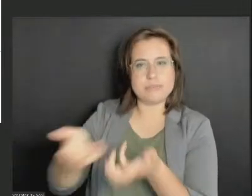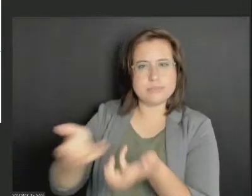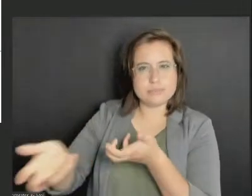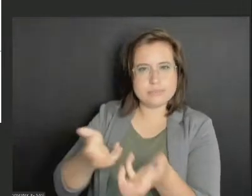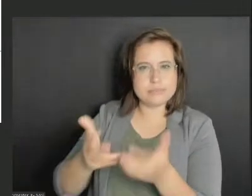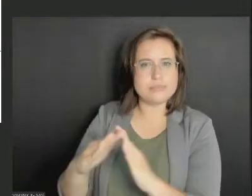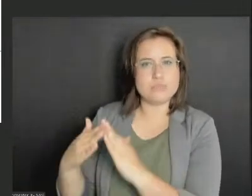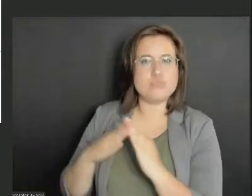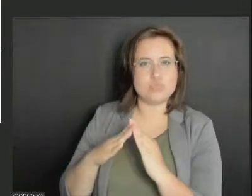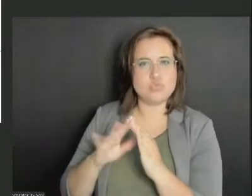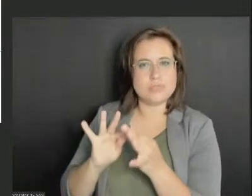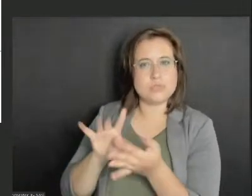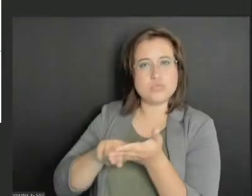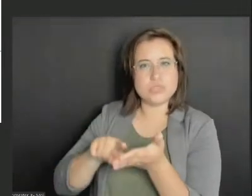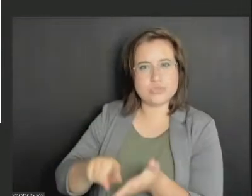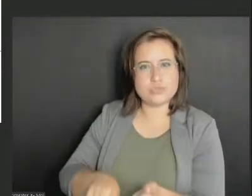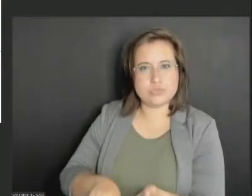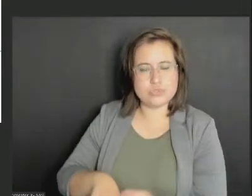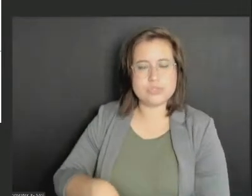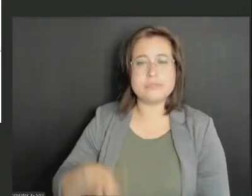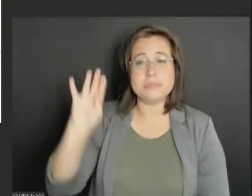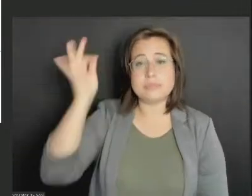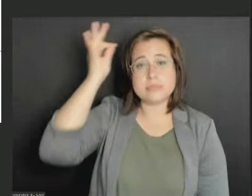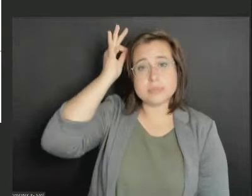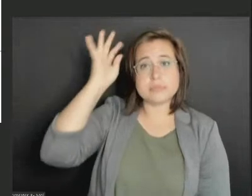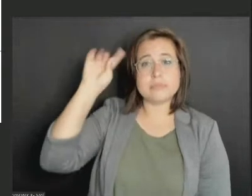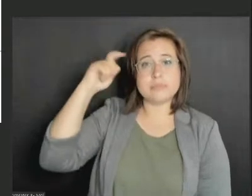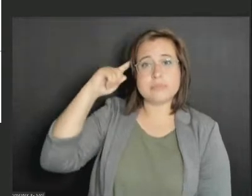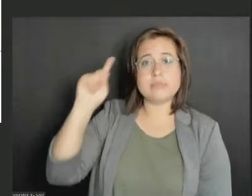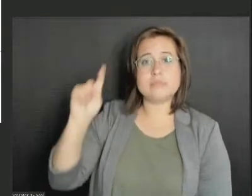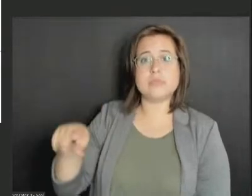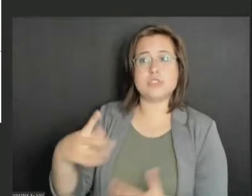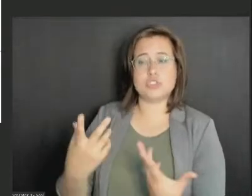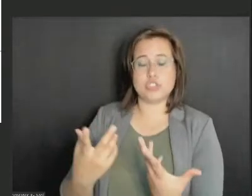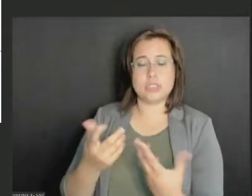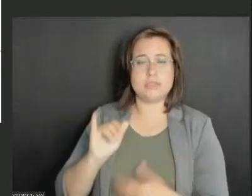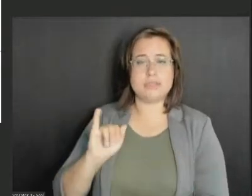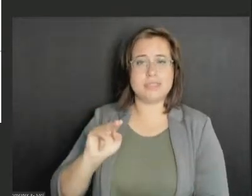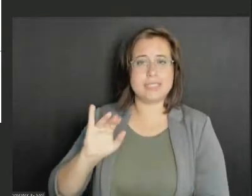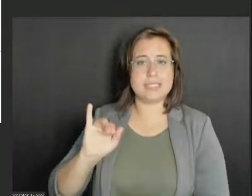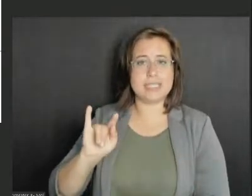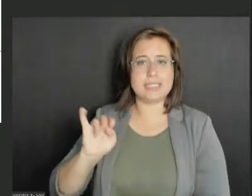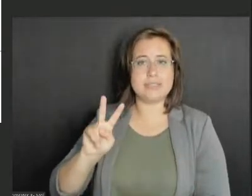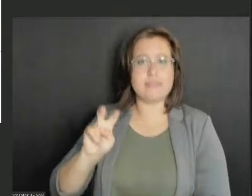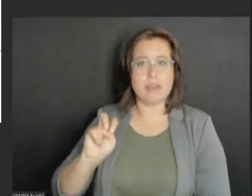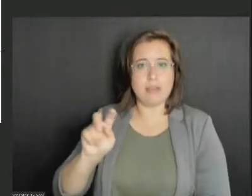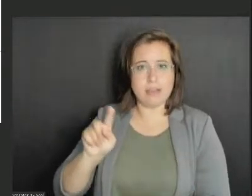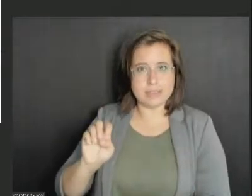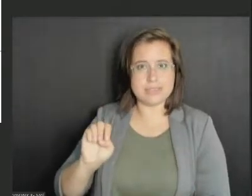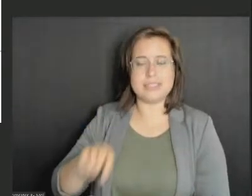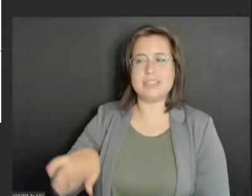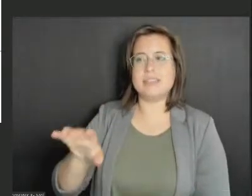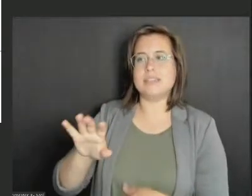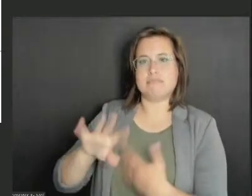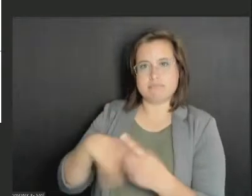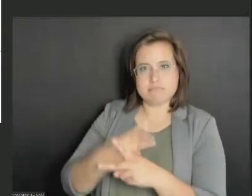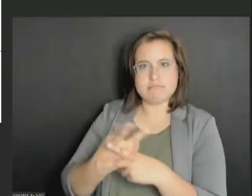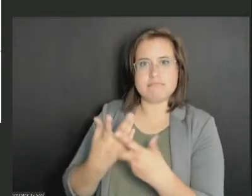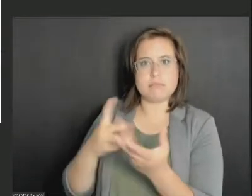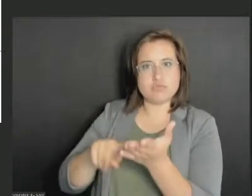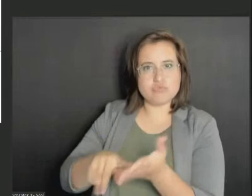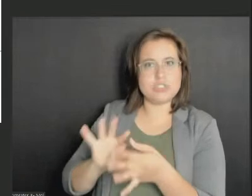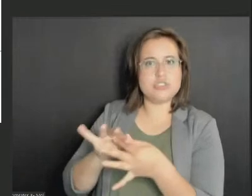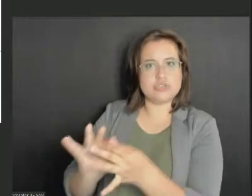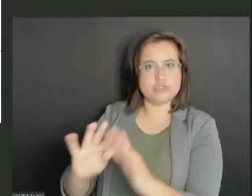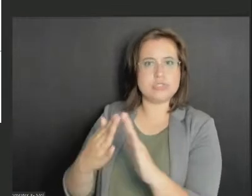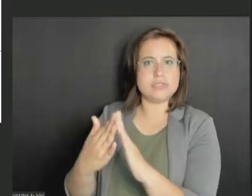As part of this, the federal government should incentivize community engagement in research and ensure that it can be done so through culturally and linguistically